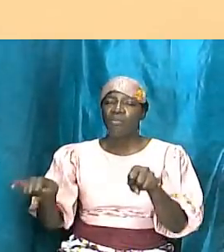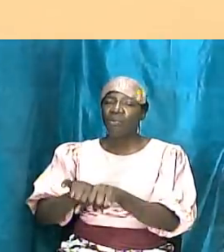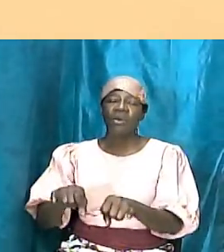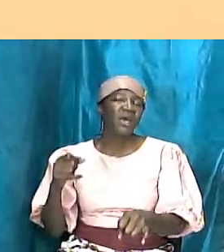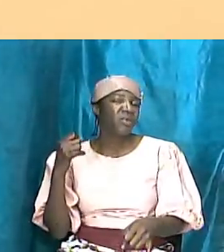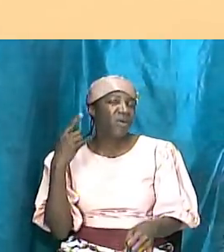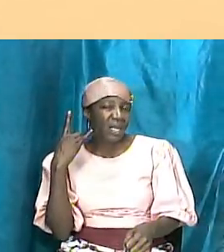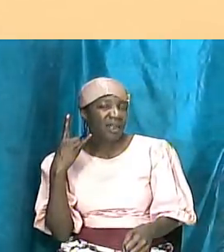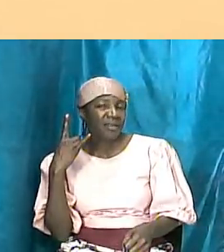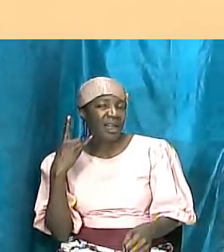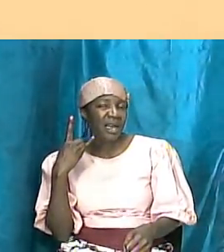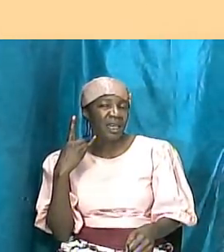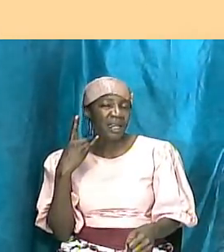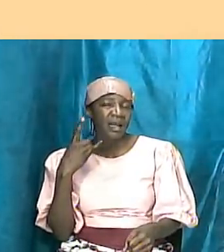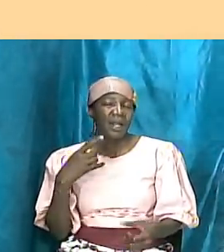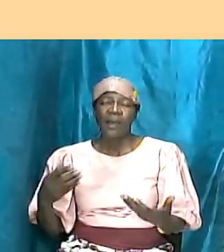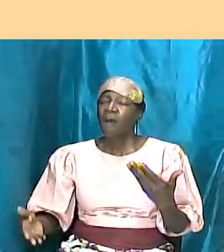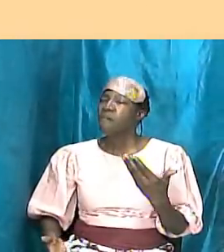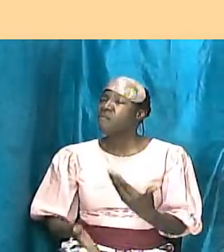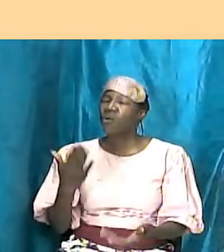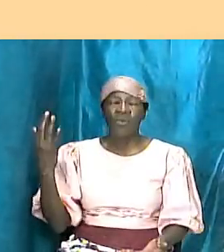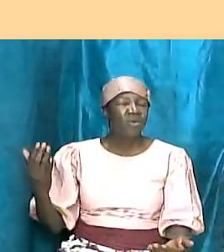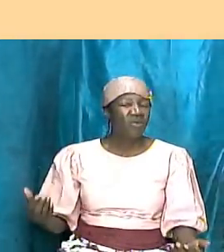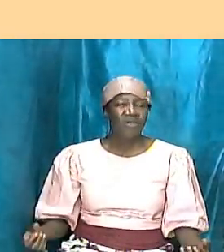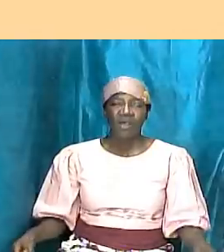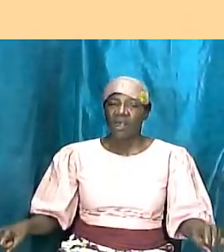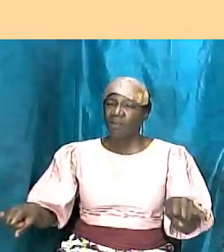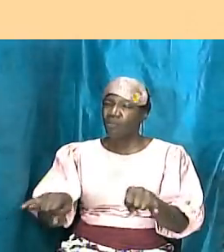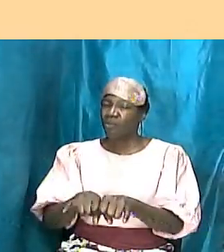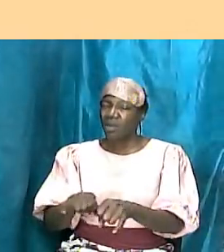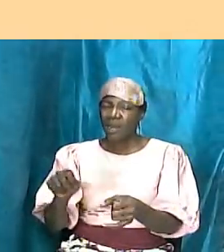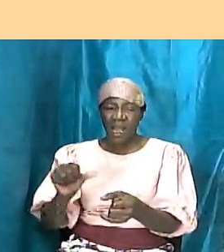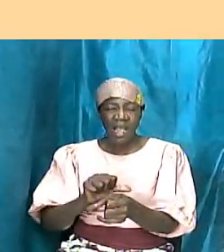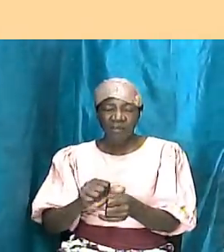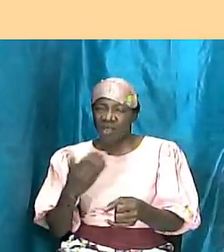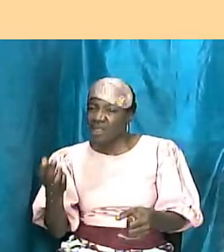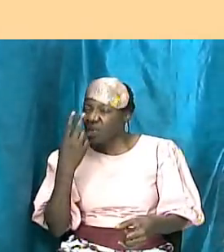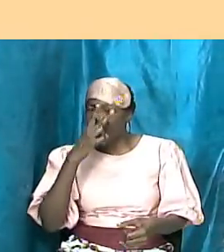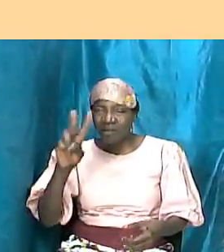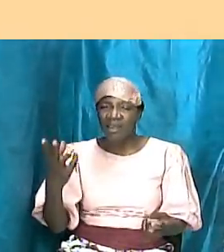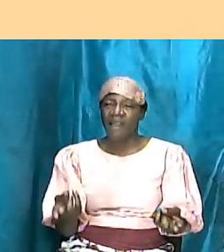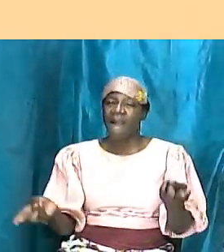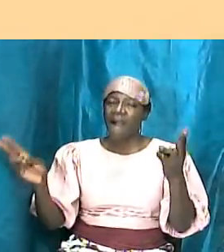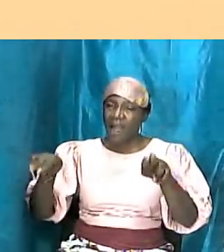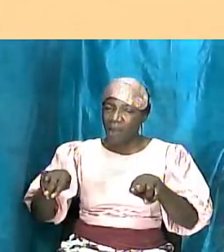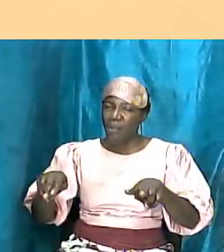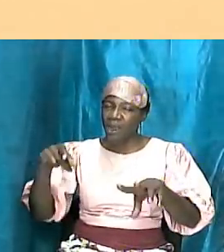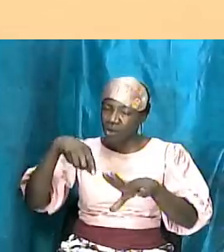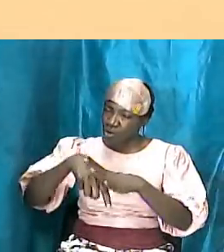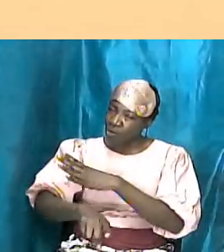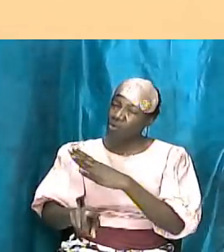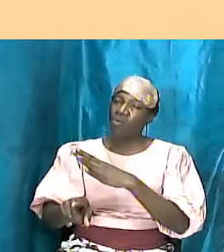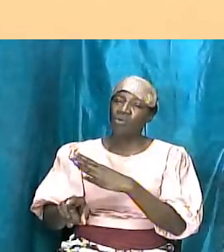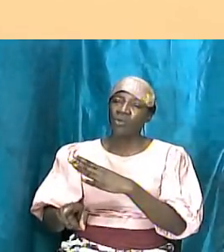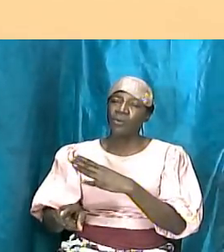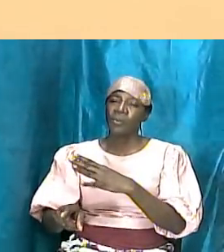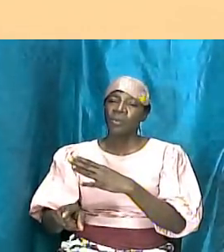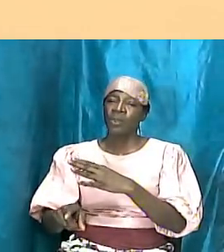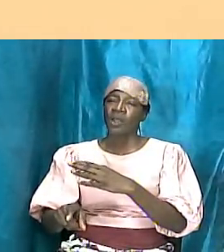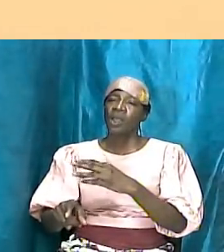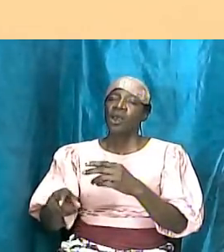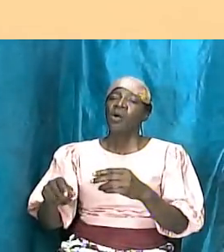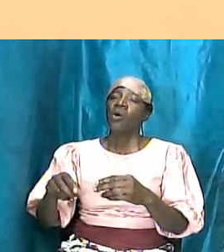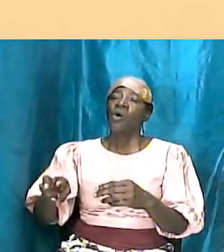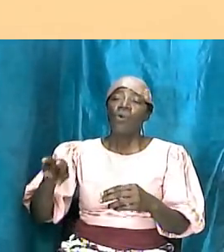that centrally, a lot of things that we see, everything that we see happening going down the line, was